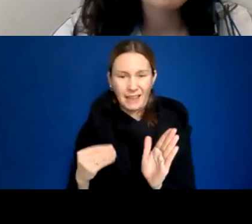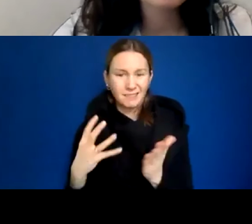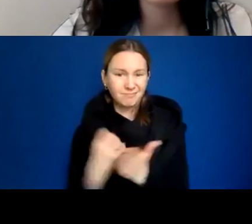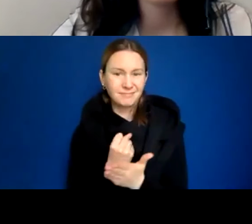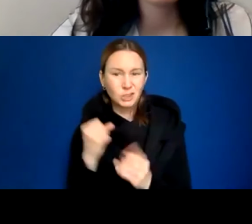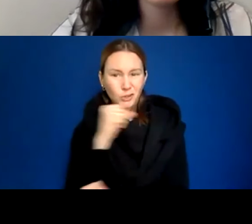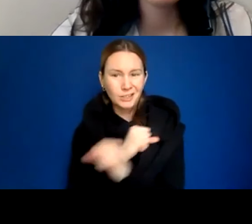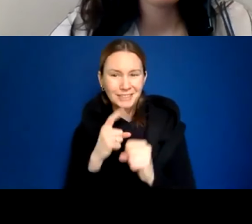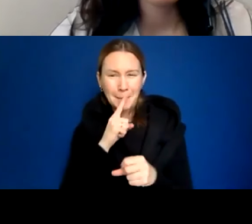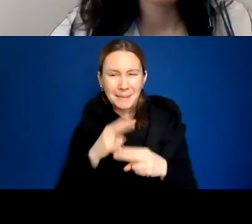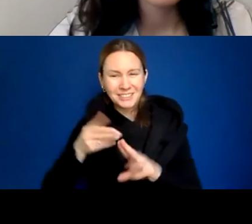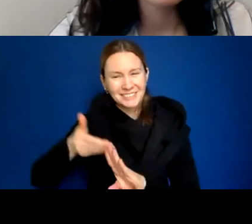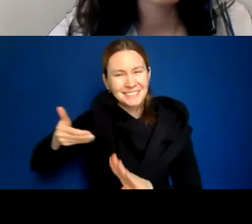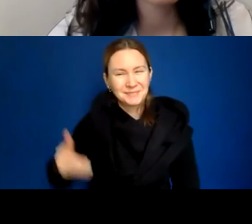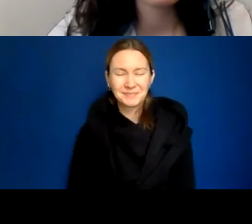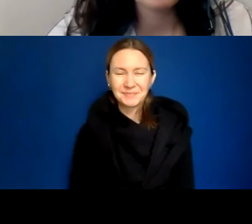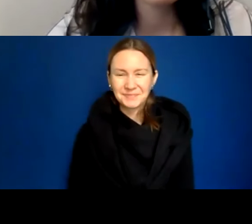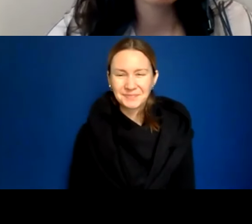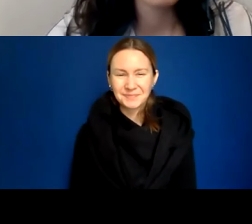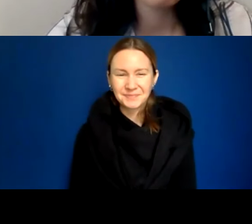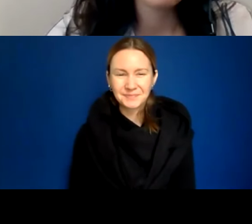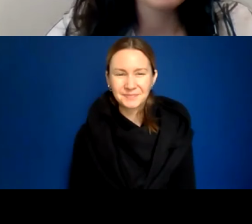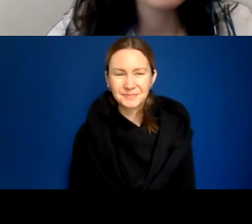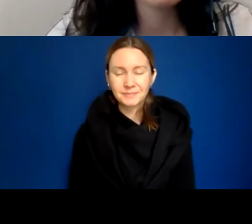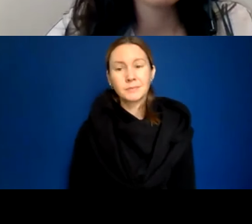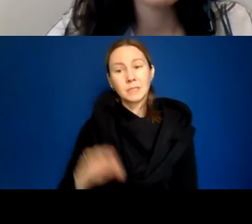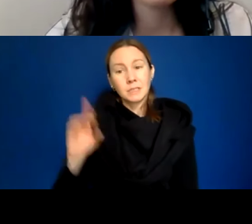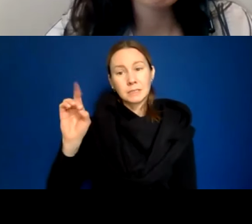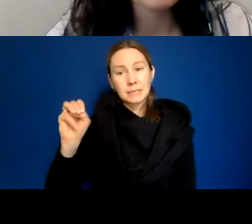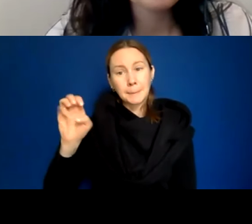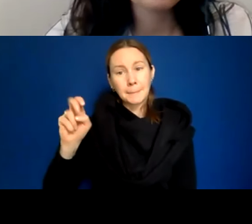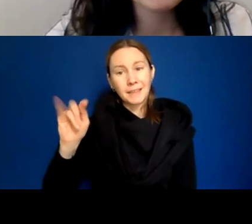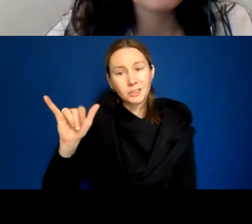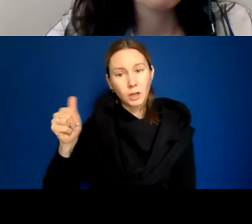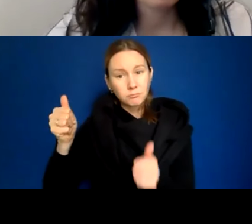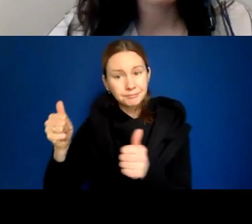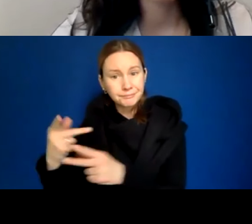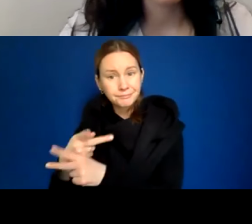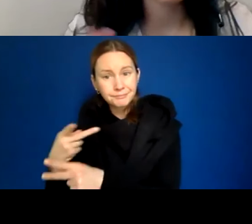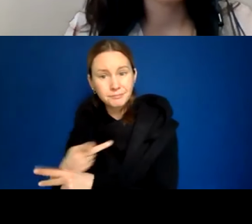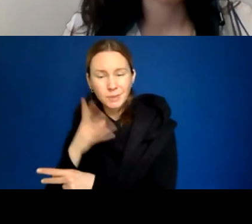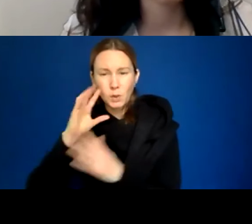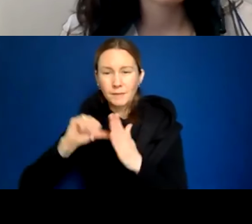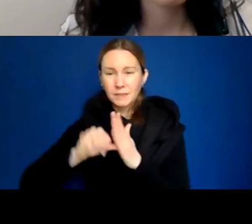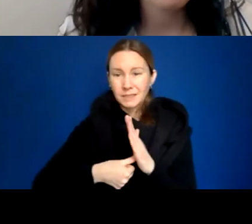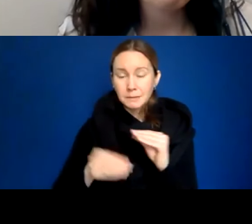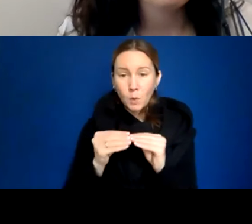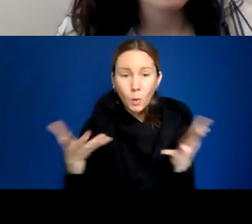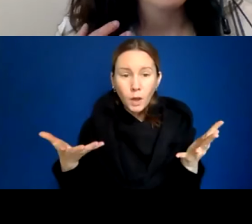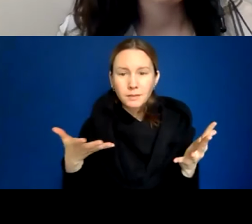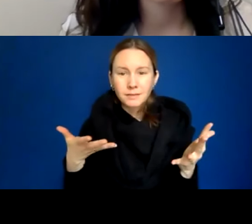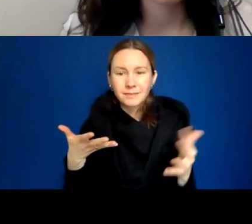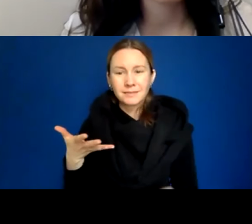as I mentioned earlier, as dementia progresses, the emphasis is going to be more on the fact that you're interacting with